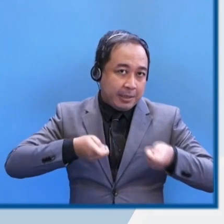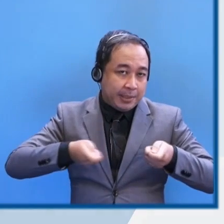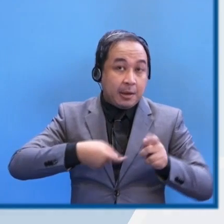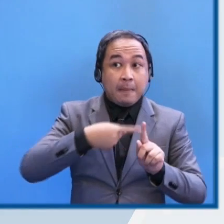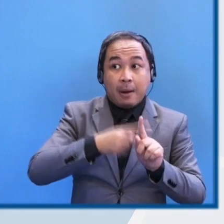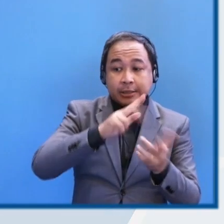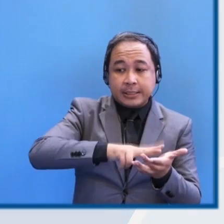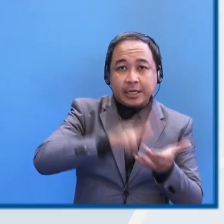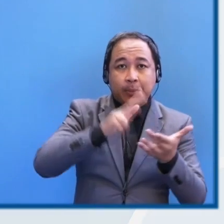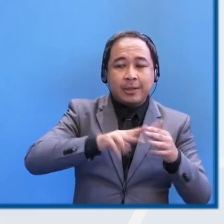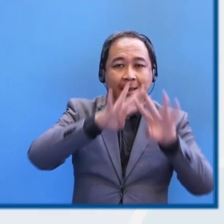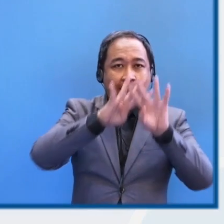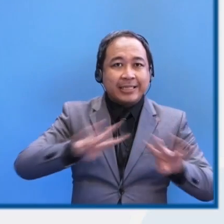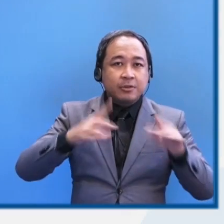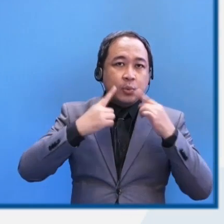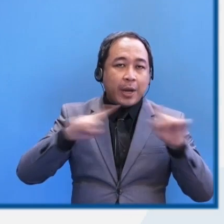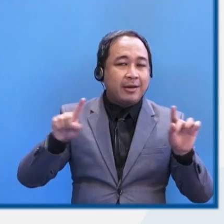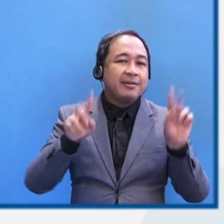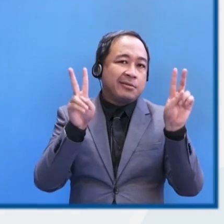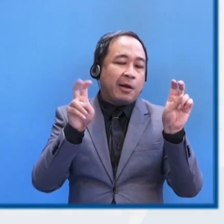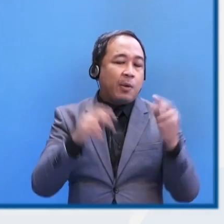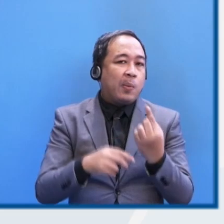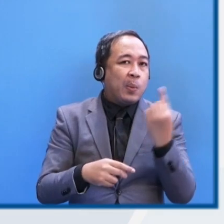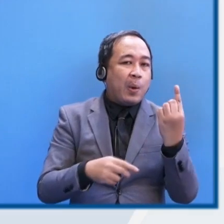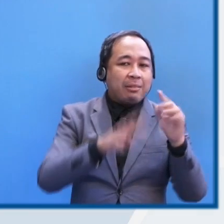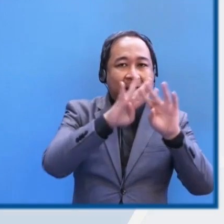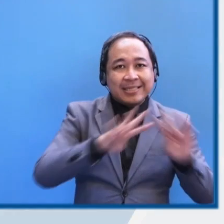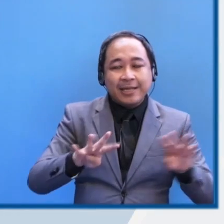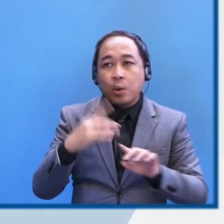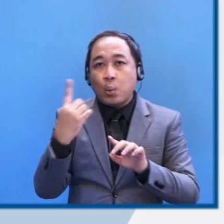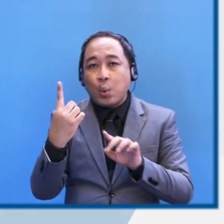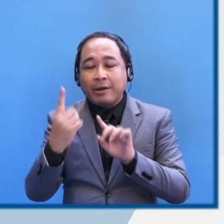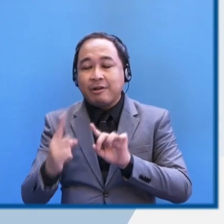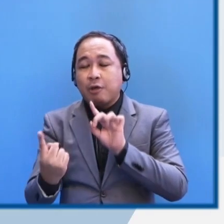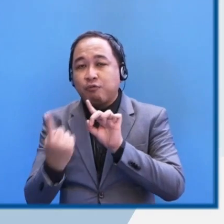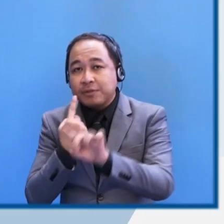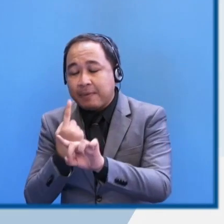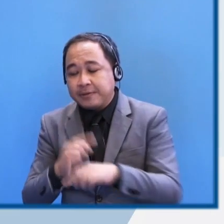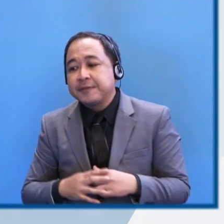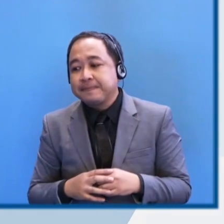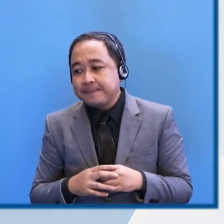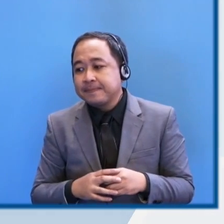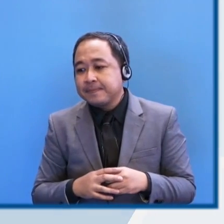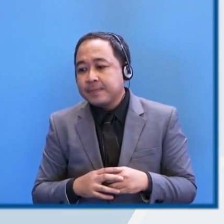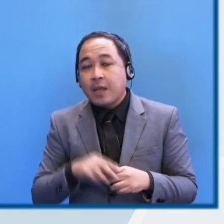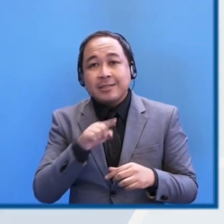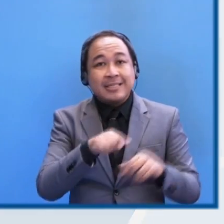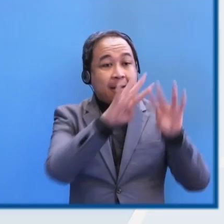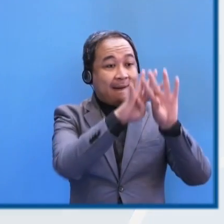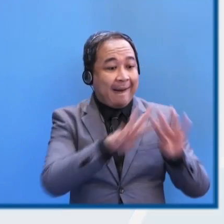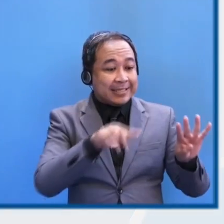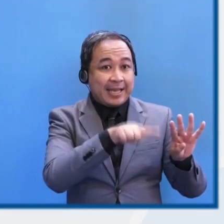Declaration on One ASEAN, One Response. In addition, ASEAN also has 46 sectoral